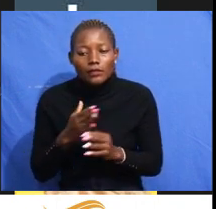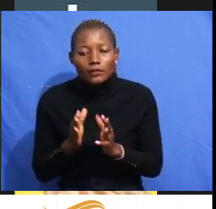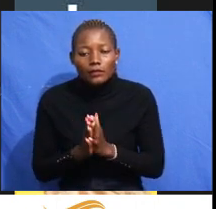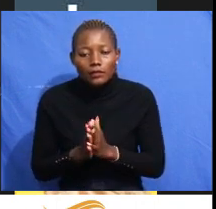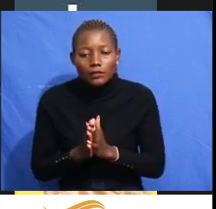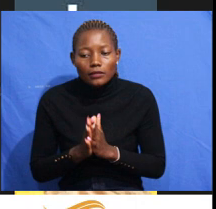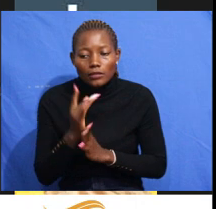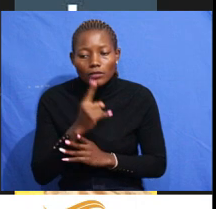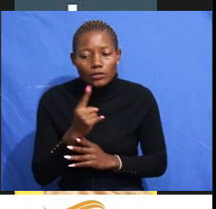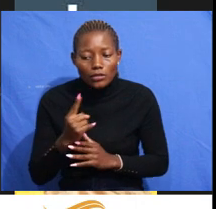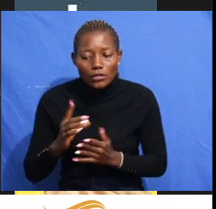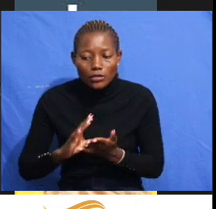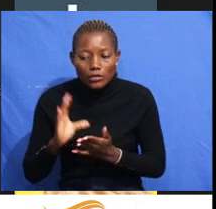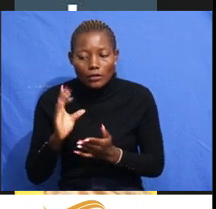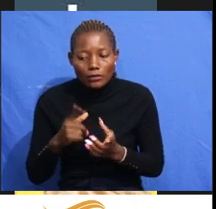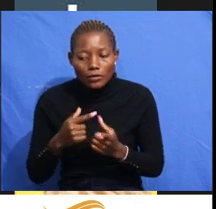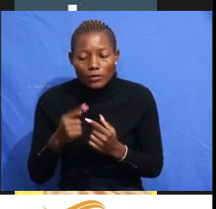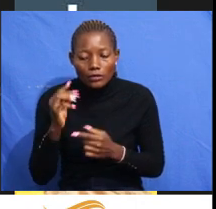chapter, and you will get more,